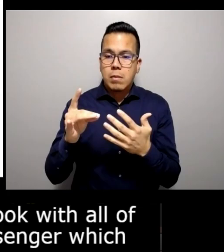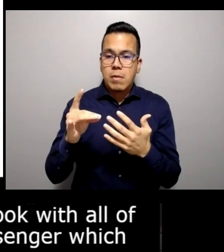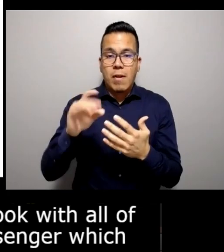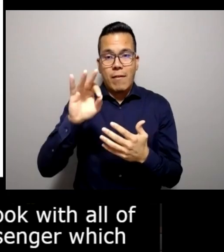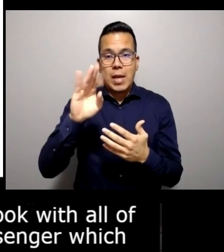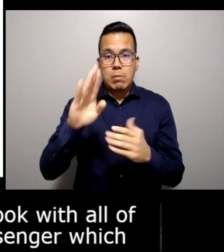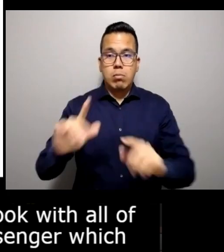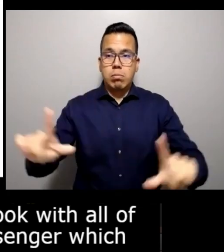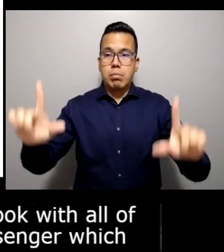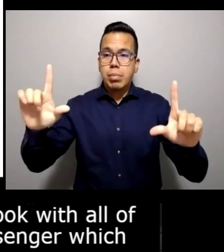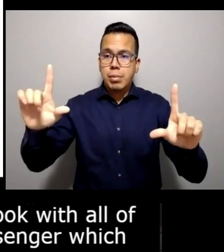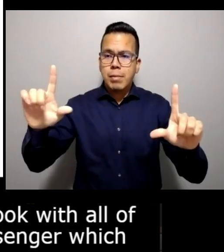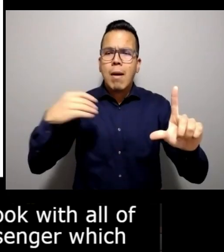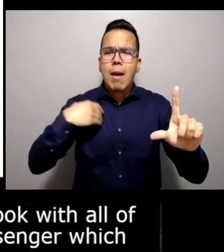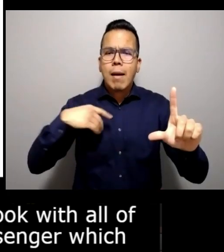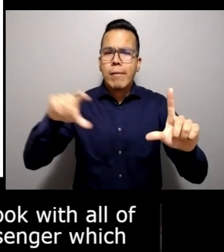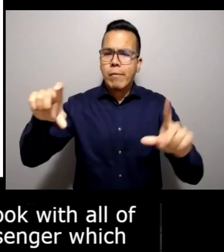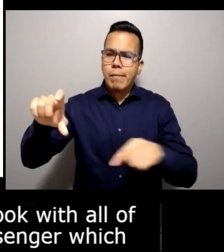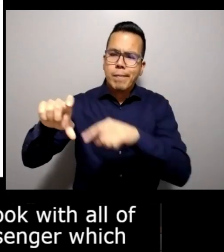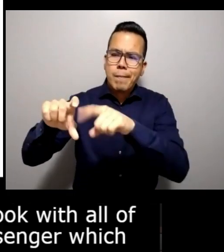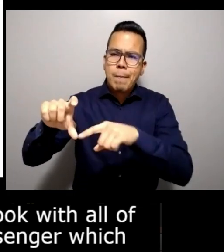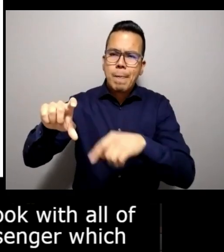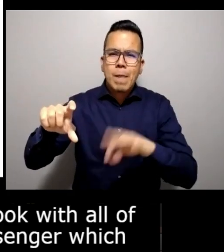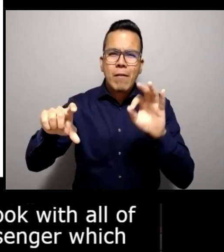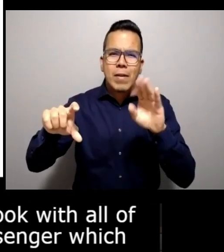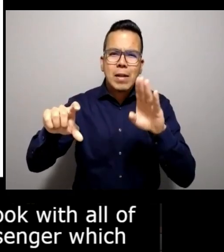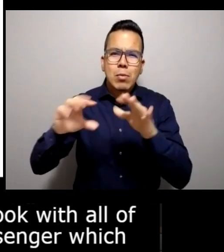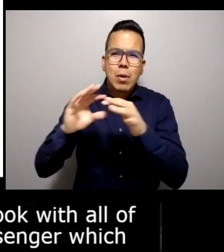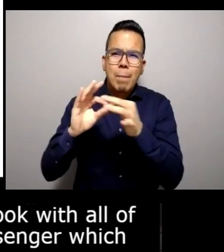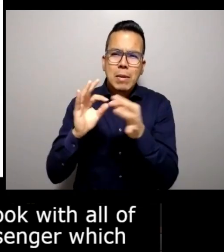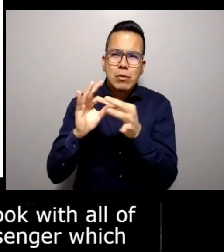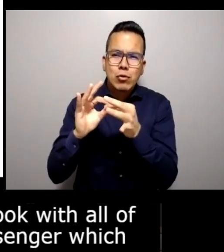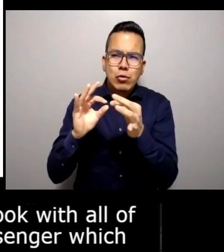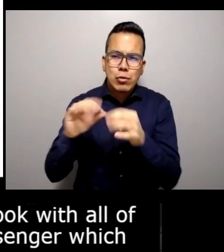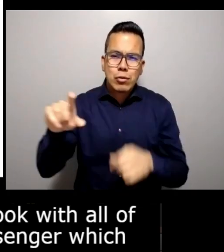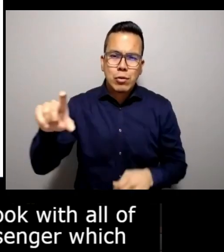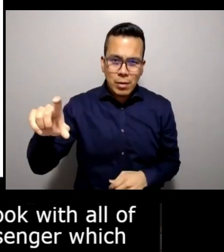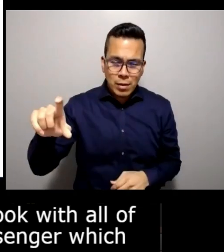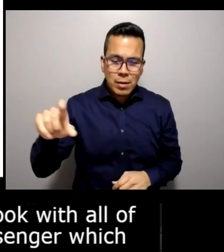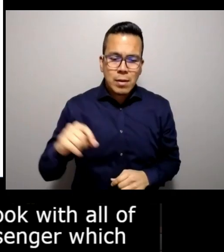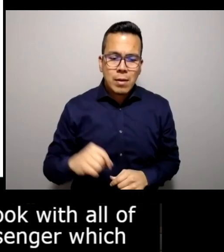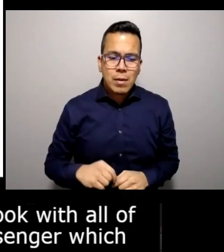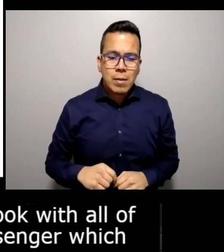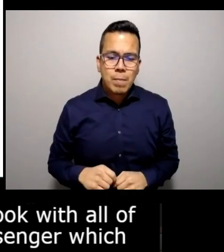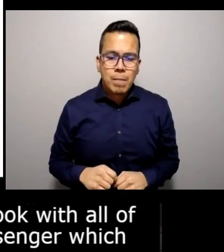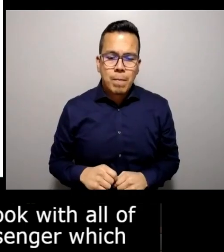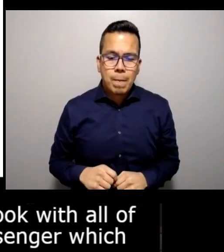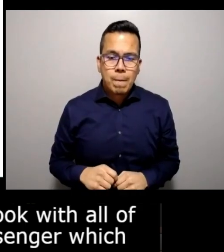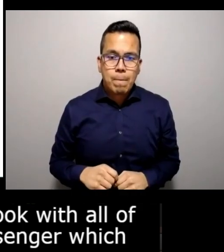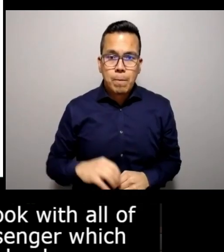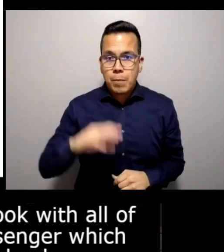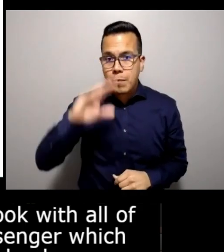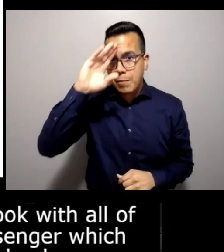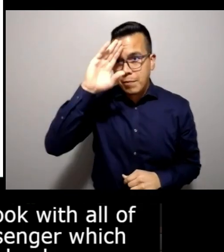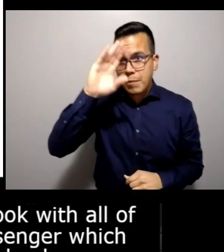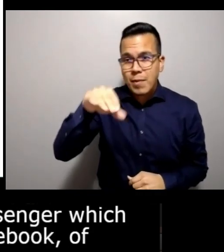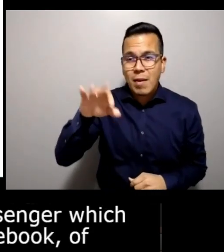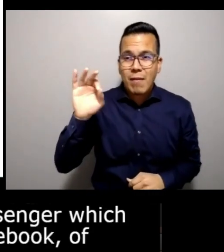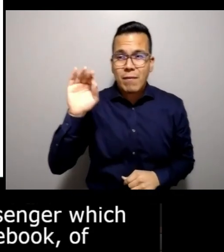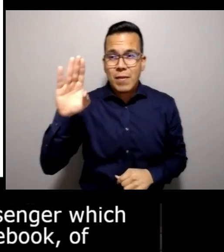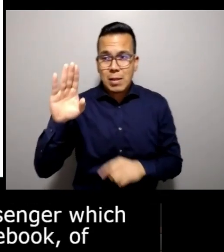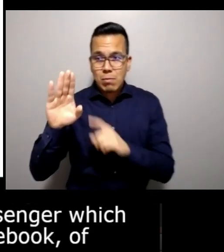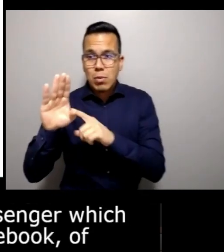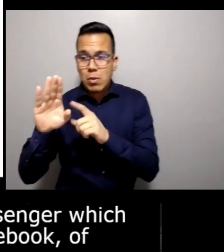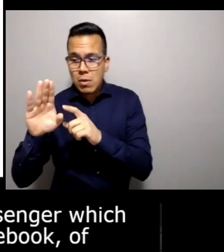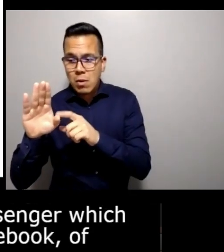tool and message tool. Facebook, of course, also owns Instagram, which is on the list as